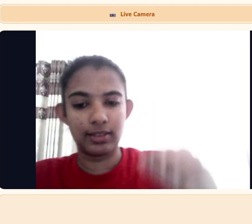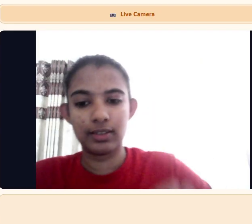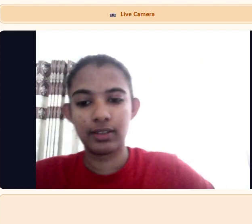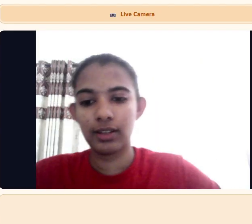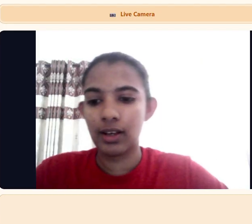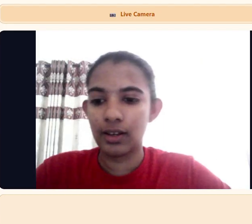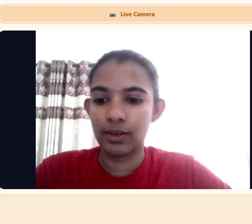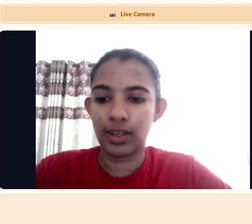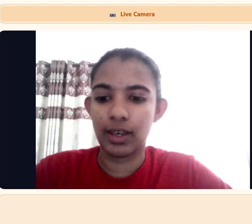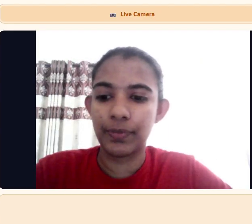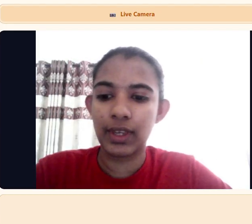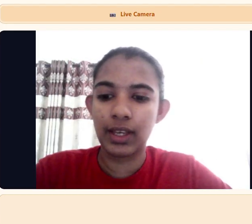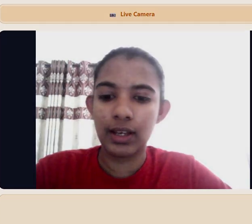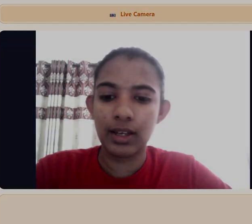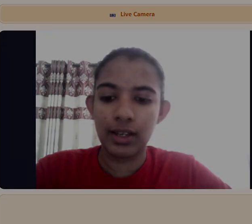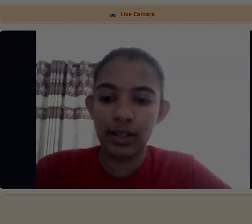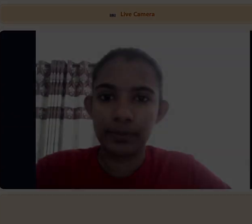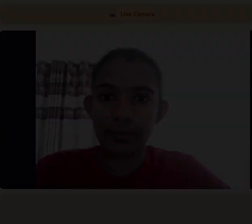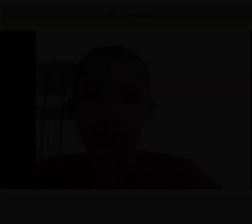like this.